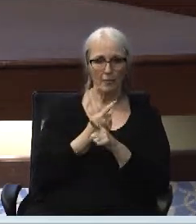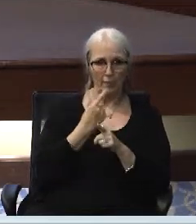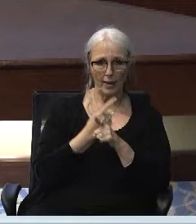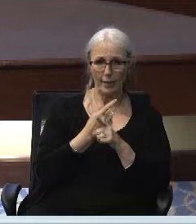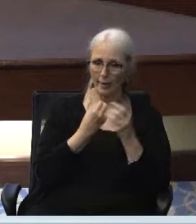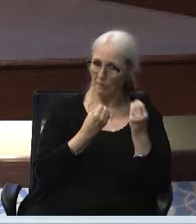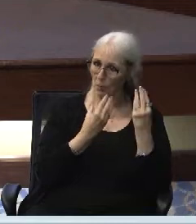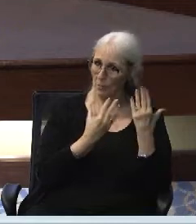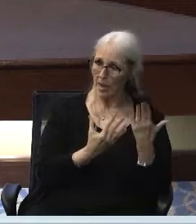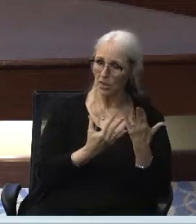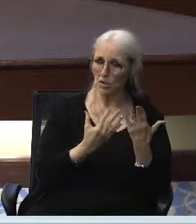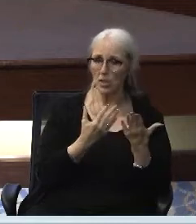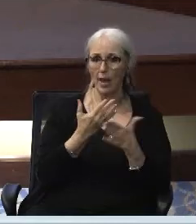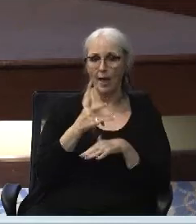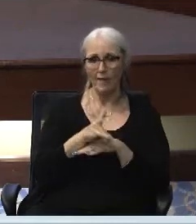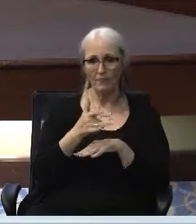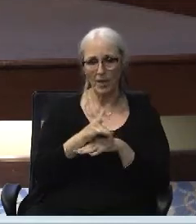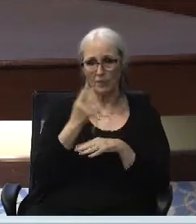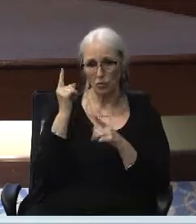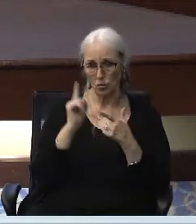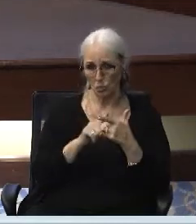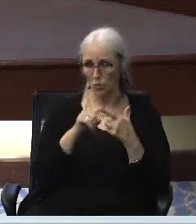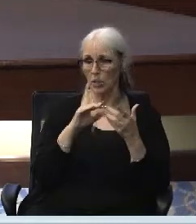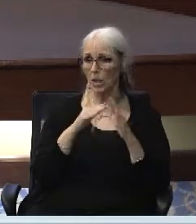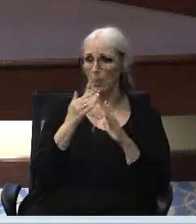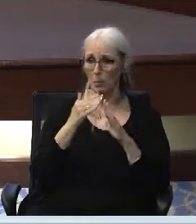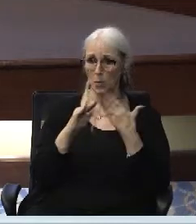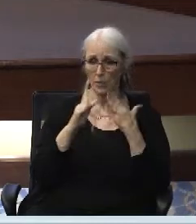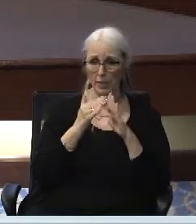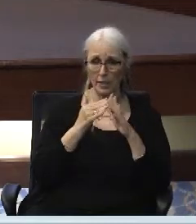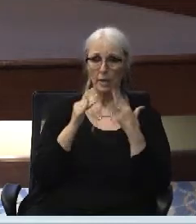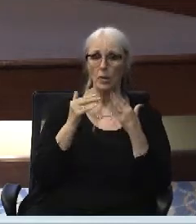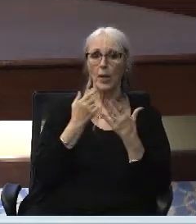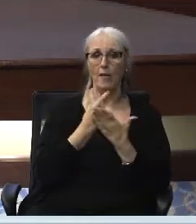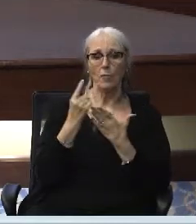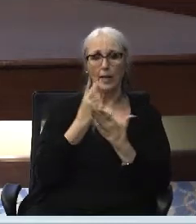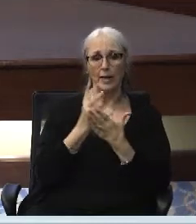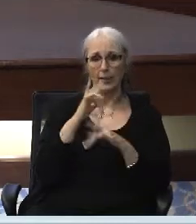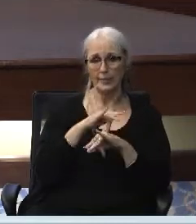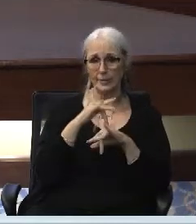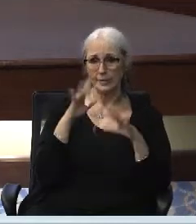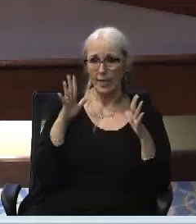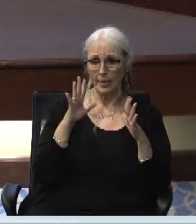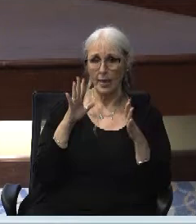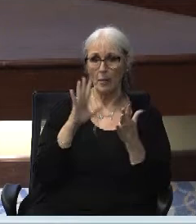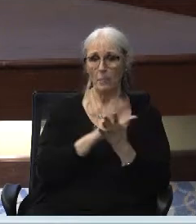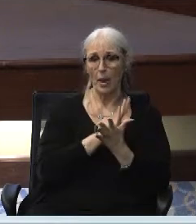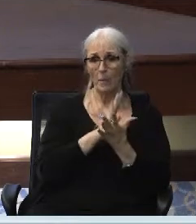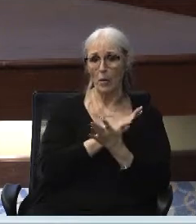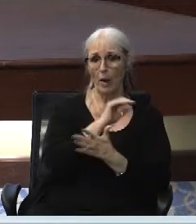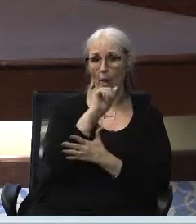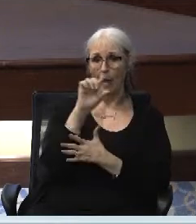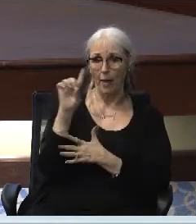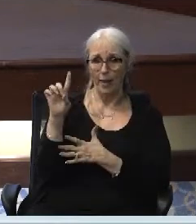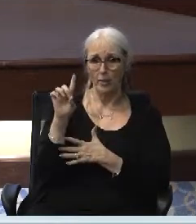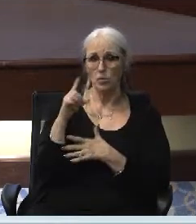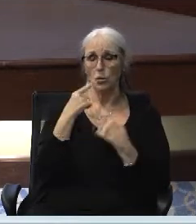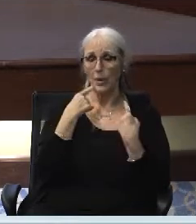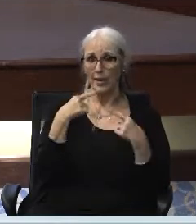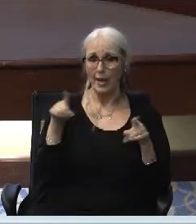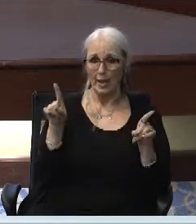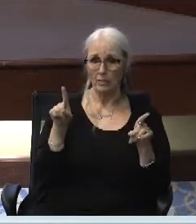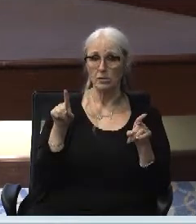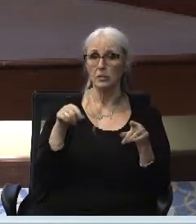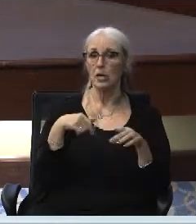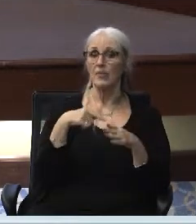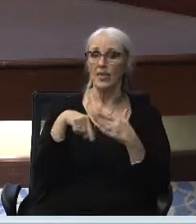community. So what we're doing is running a weekly Sunday paper ad in the Trib to announce upcoming vaccine clinics.